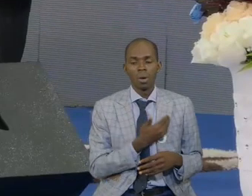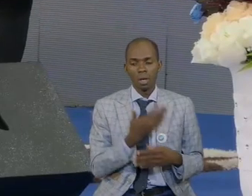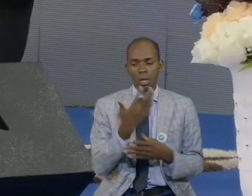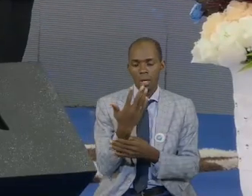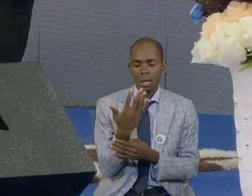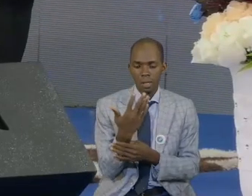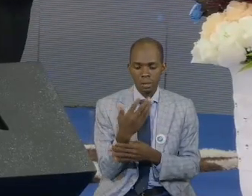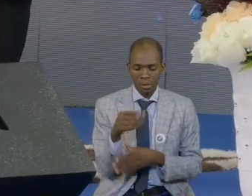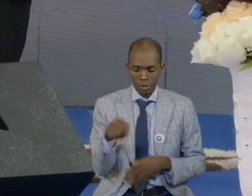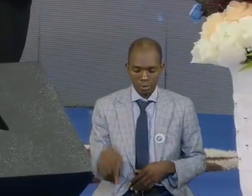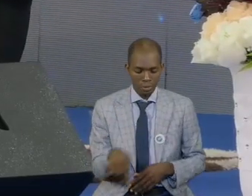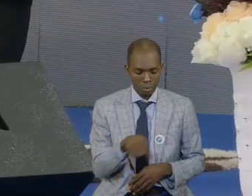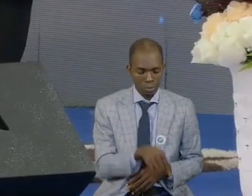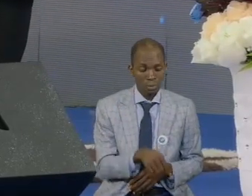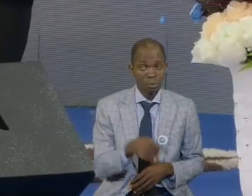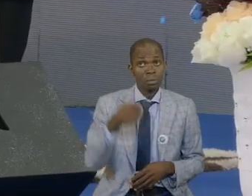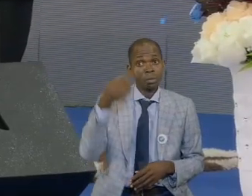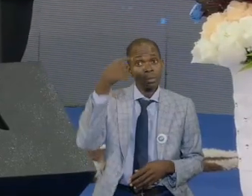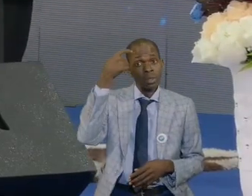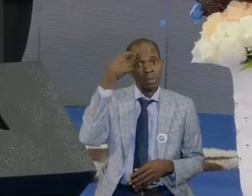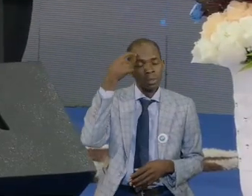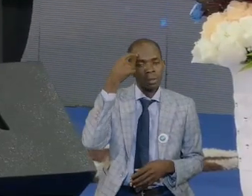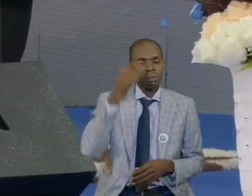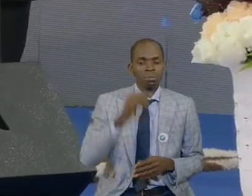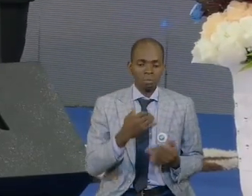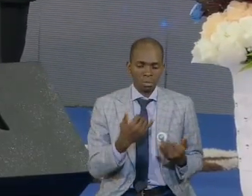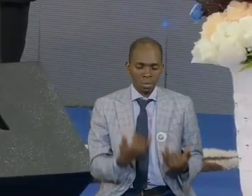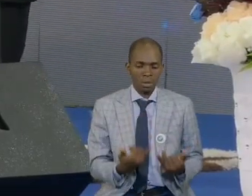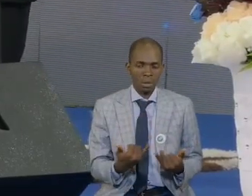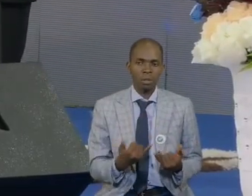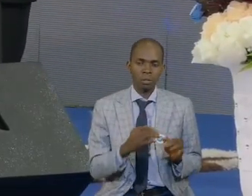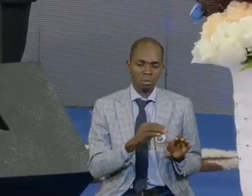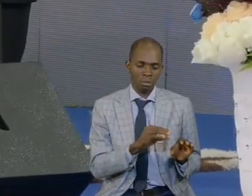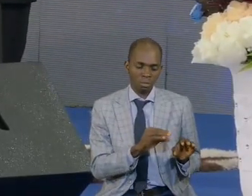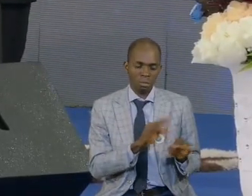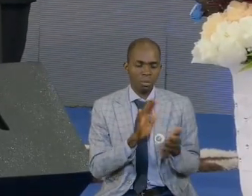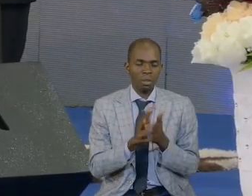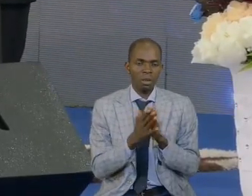our mind, they already get into the habit.